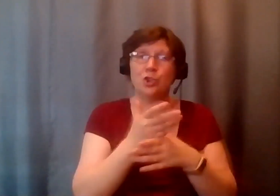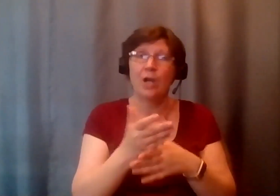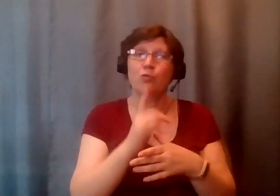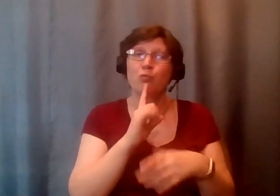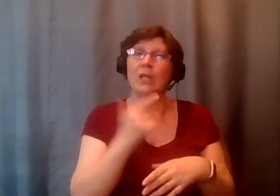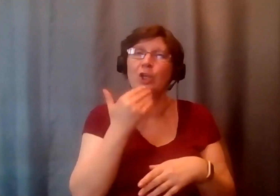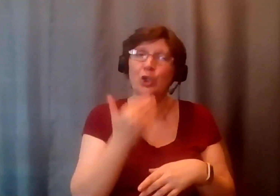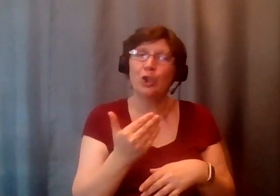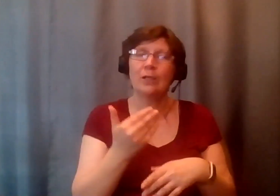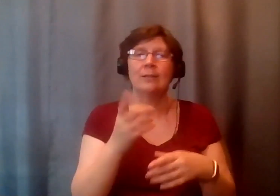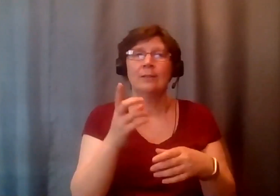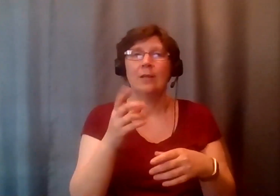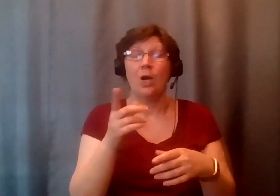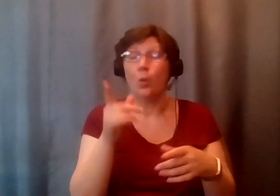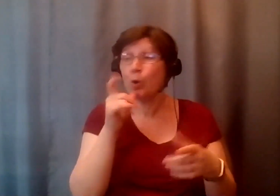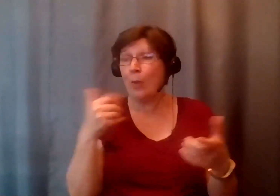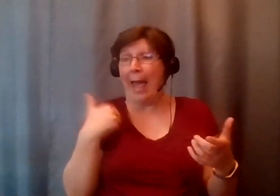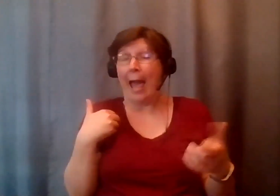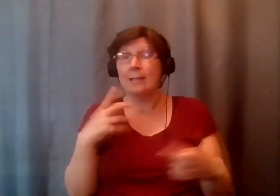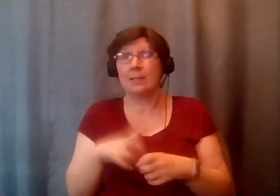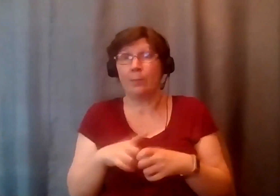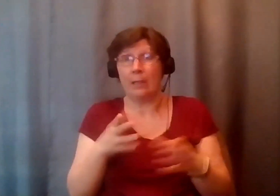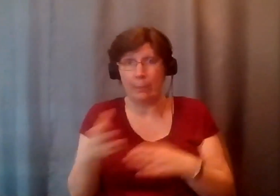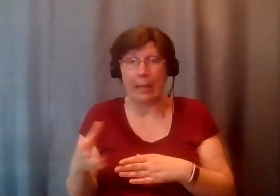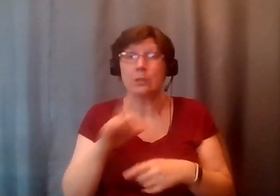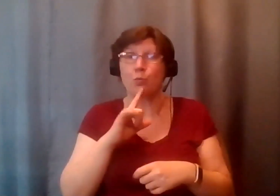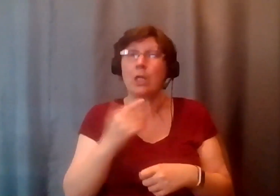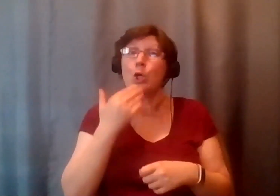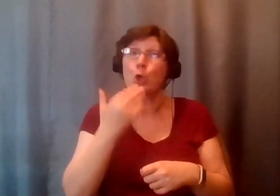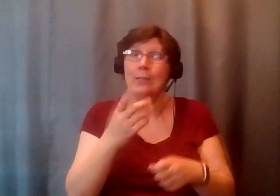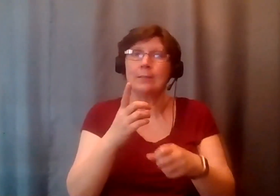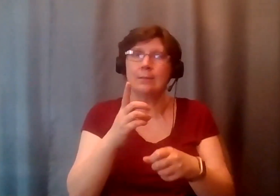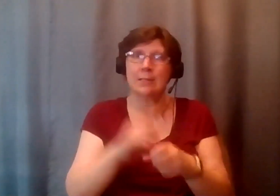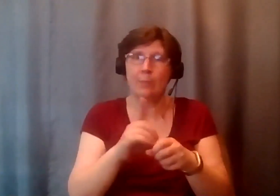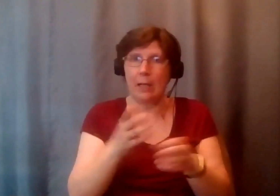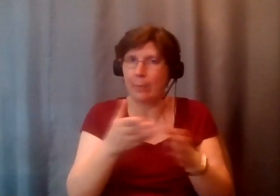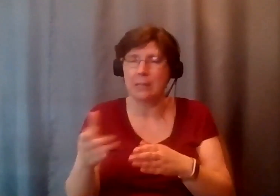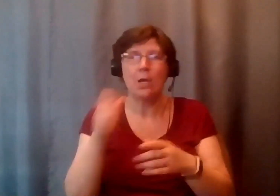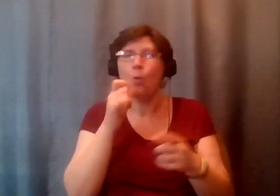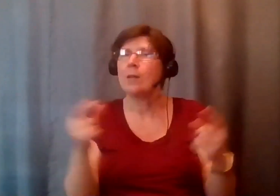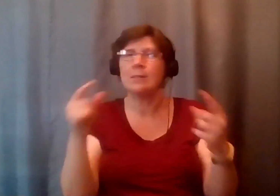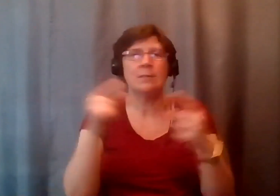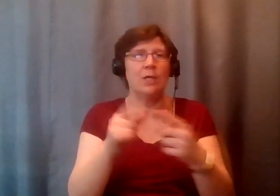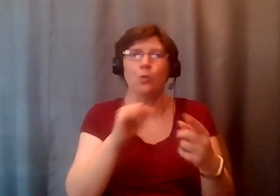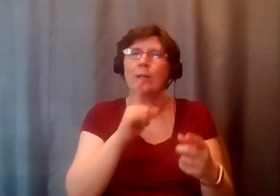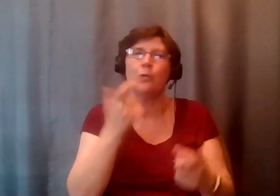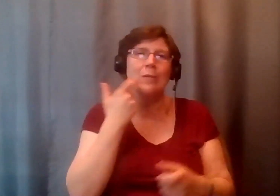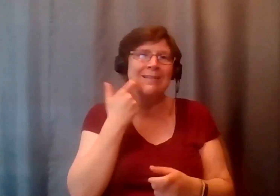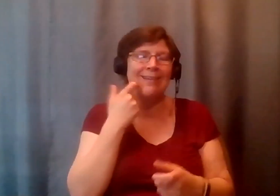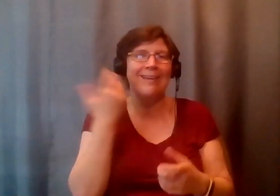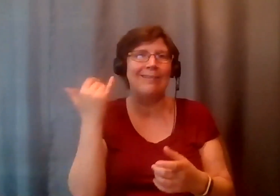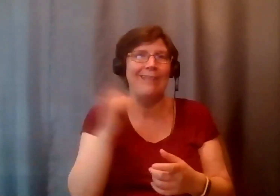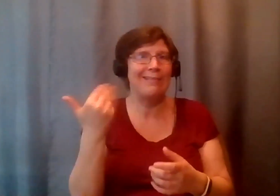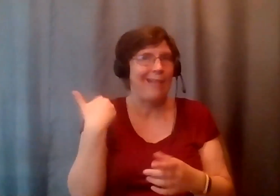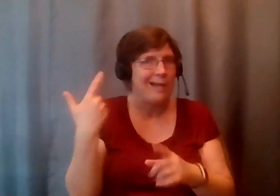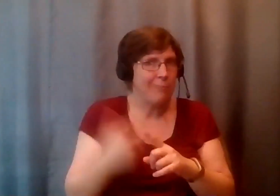who had disability plans, period, and who had really good disability plans. And then it wasn't until, I mean, fairly recently, like the last month or